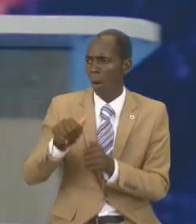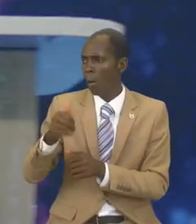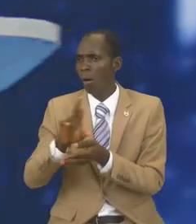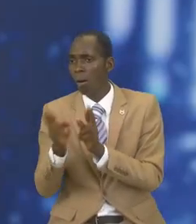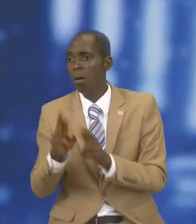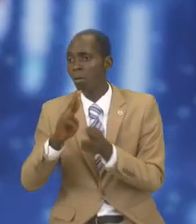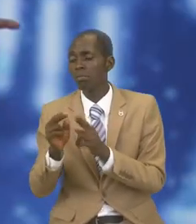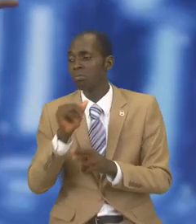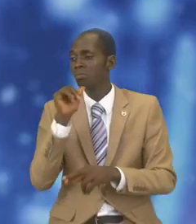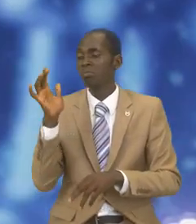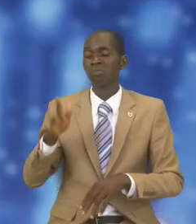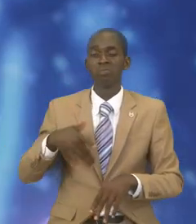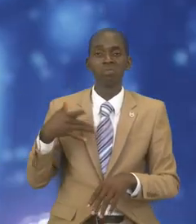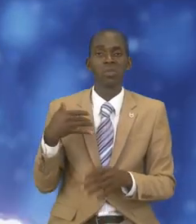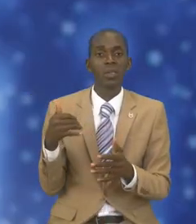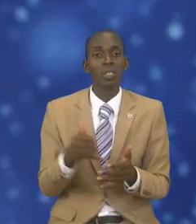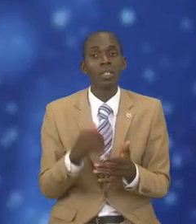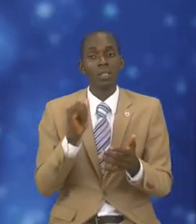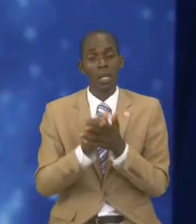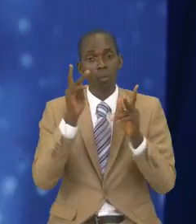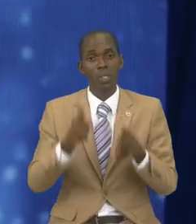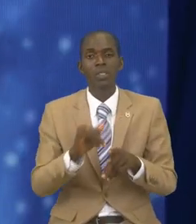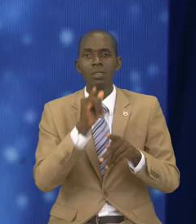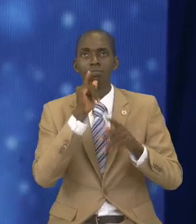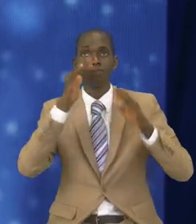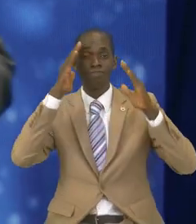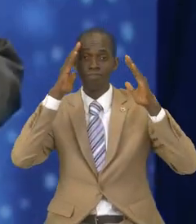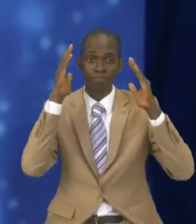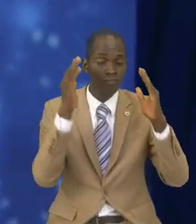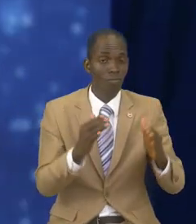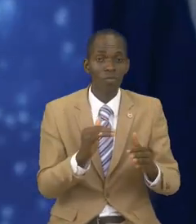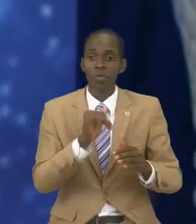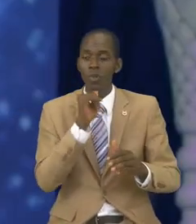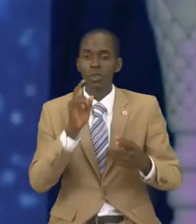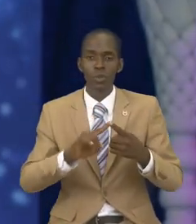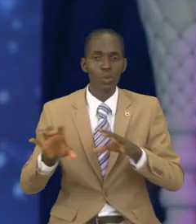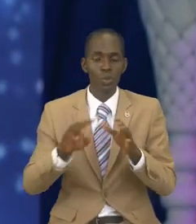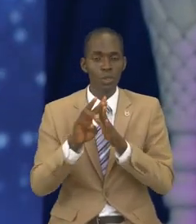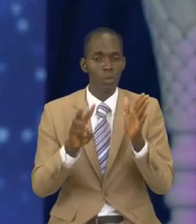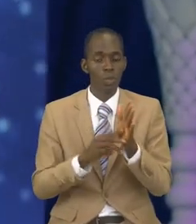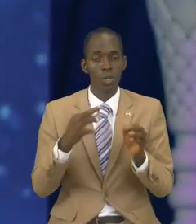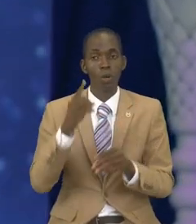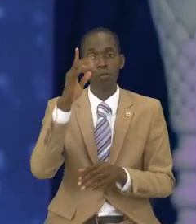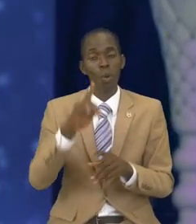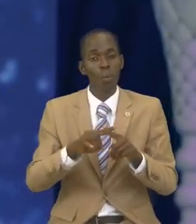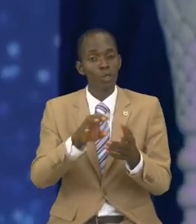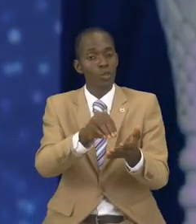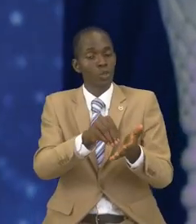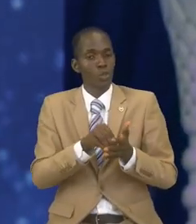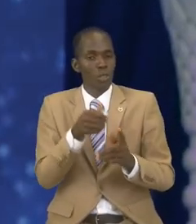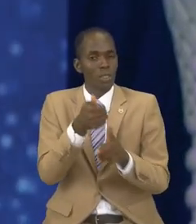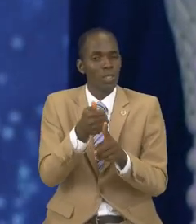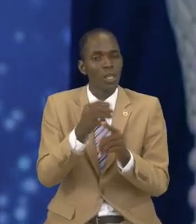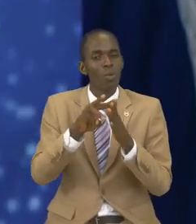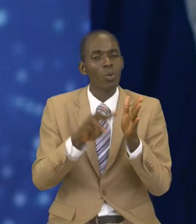has his mind set. He's not going to do the will of God. He will do according to his own will. It's the spirit of